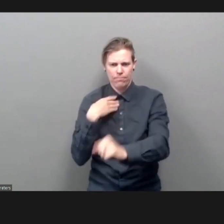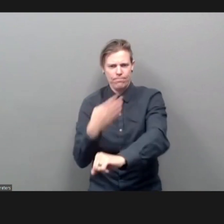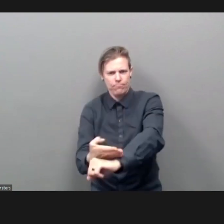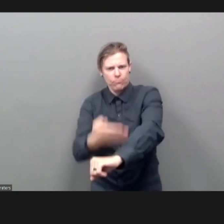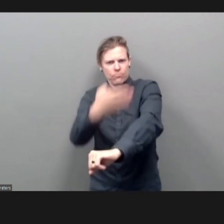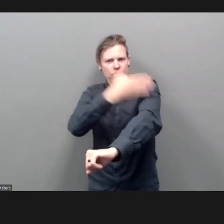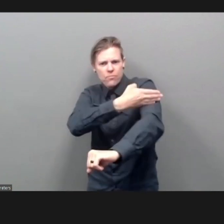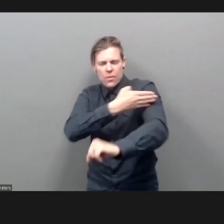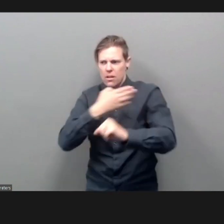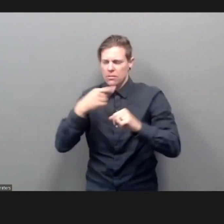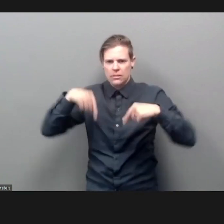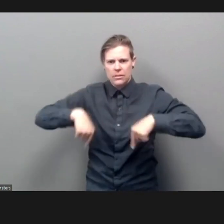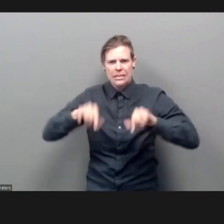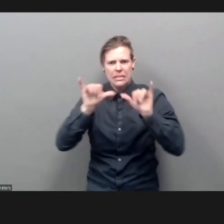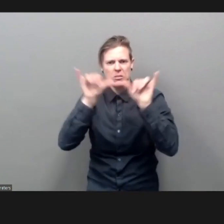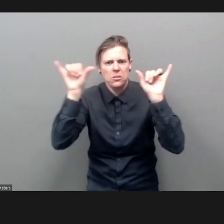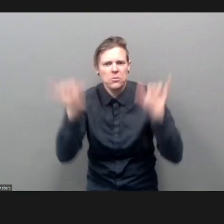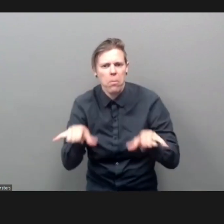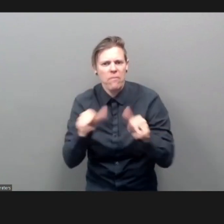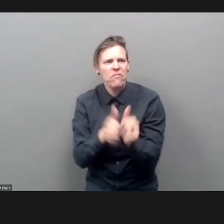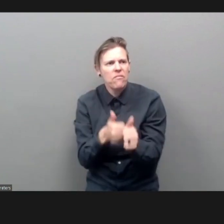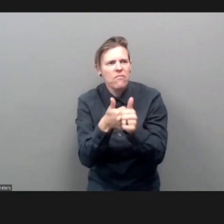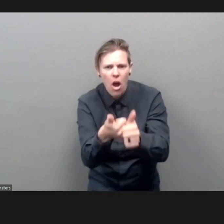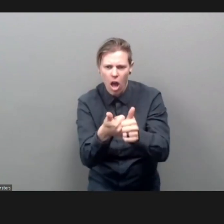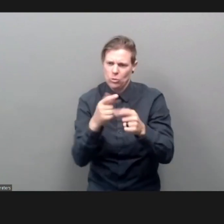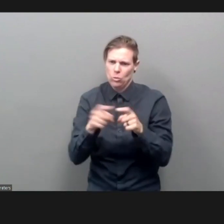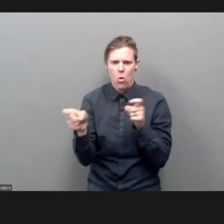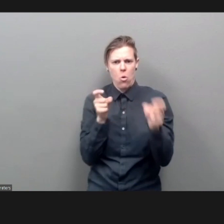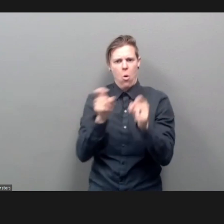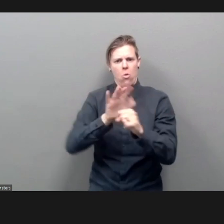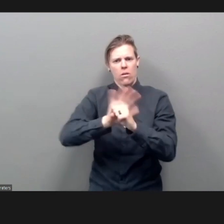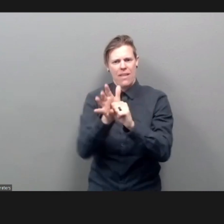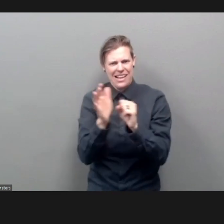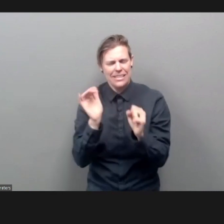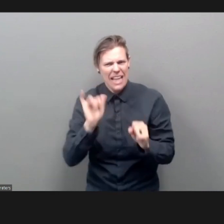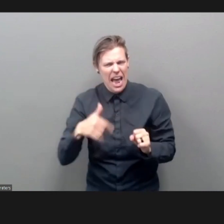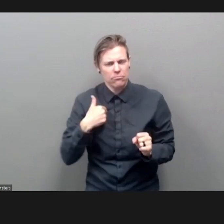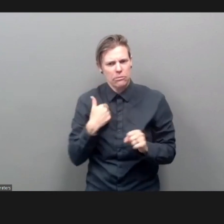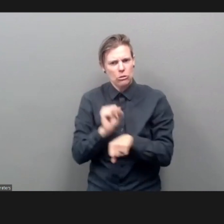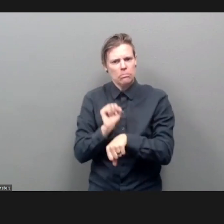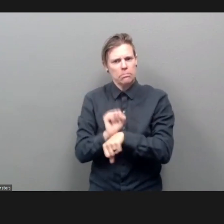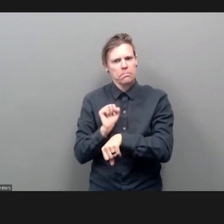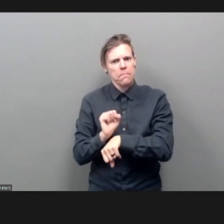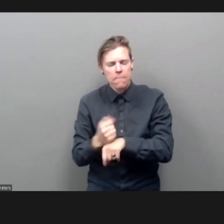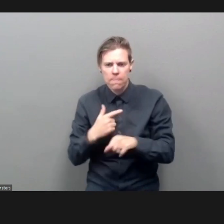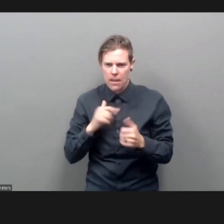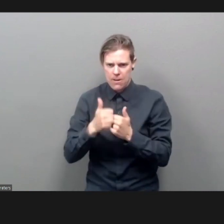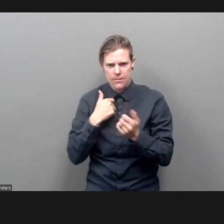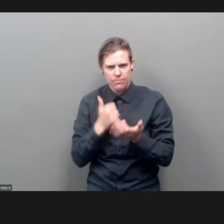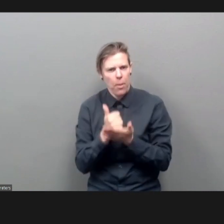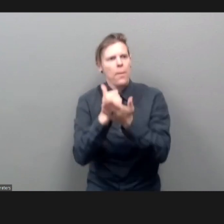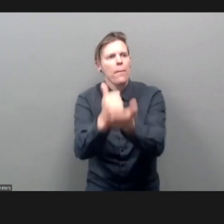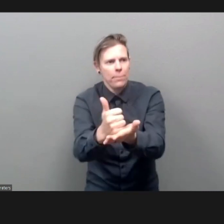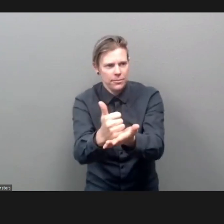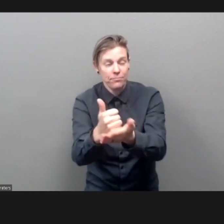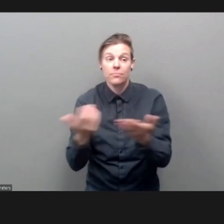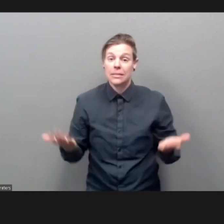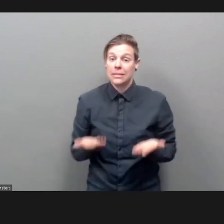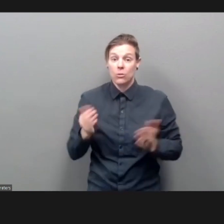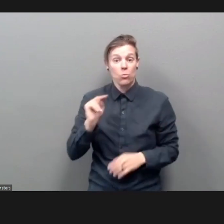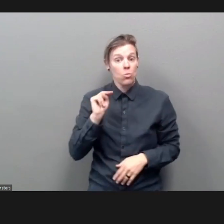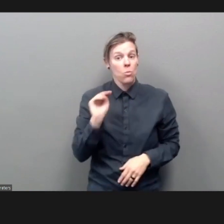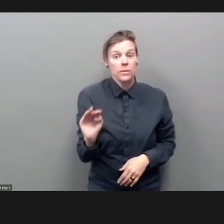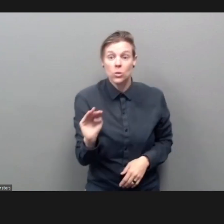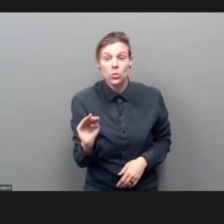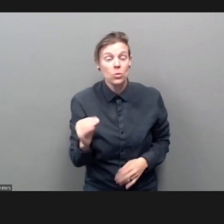what's going on in New Mexico and what's going on, frankly, in the West, where we're seeing cases spike.